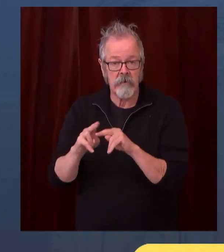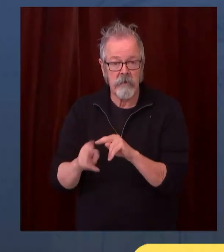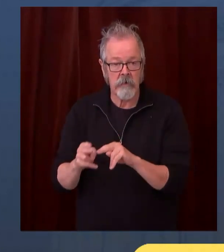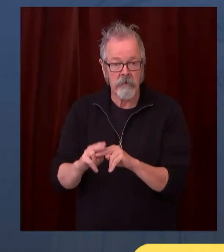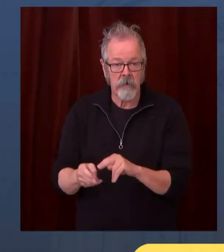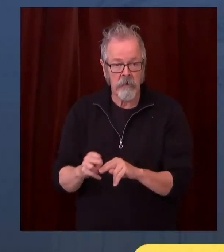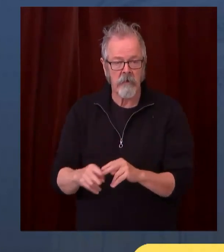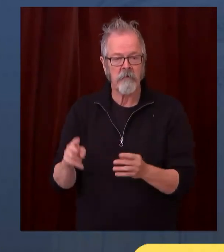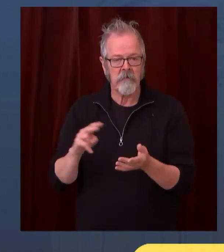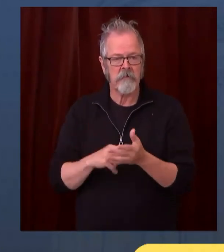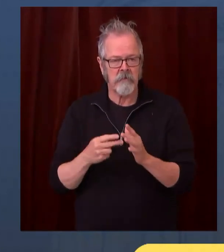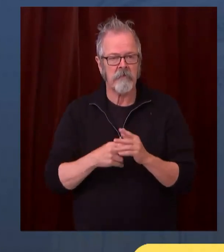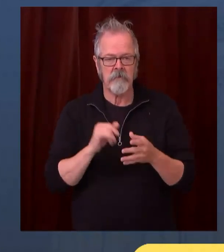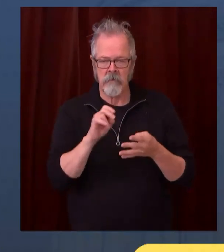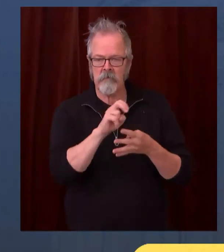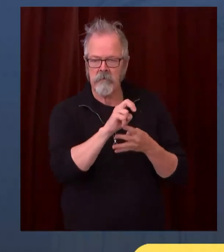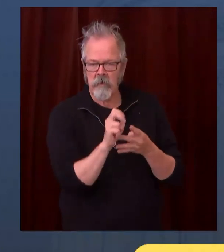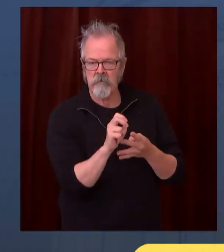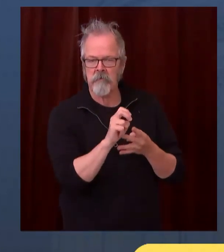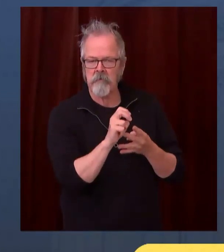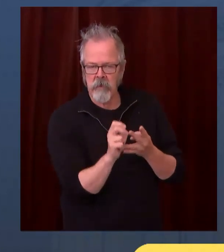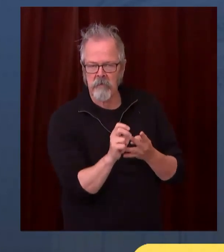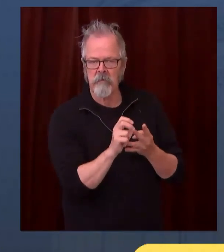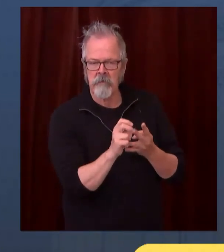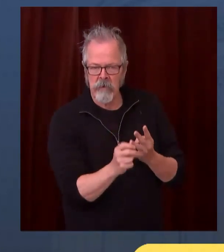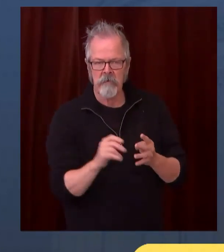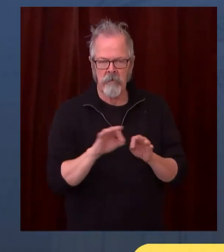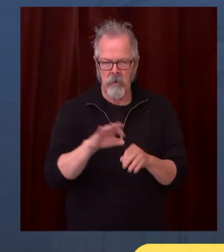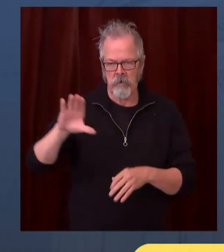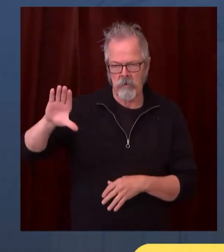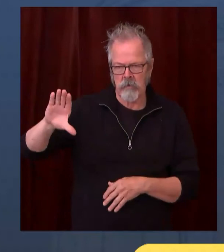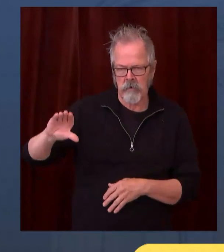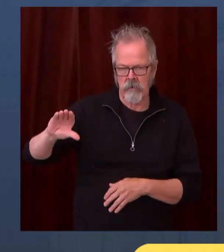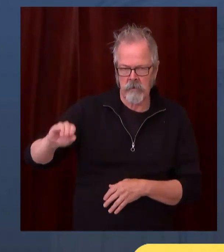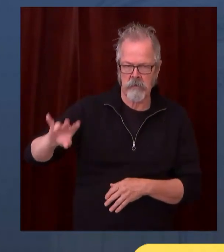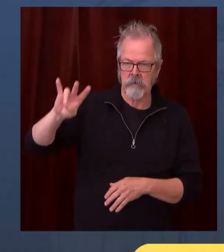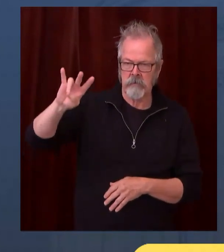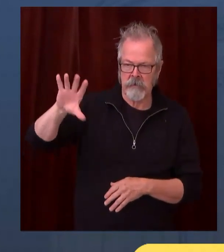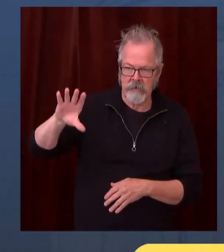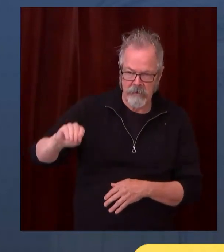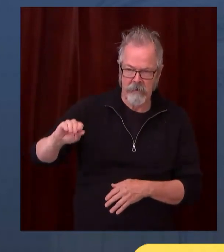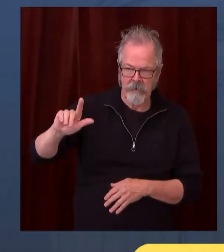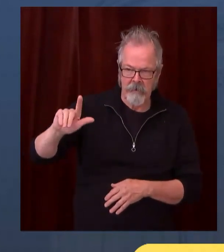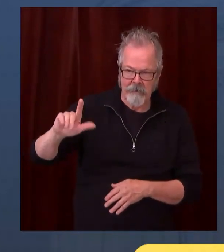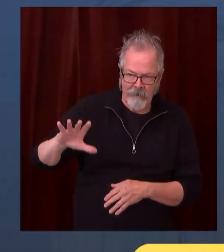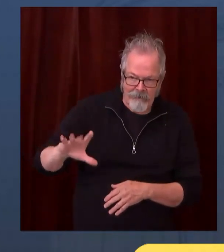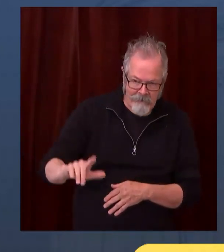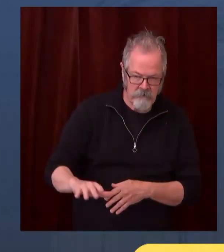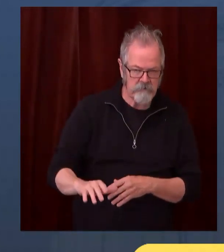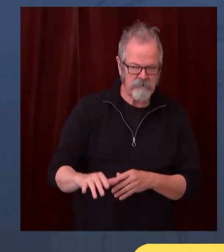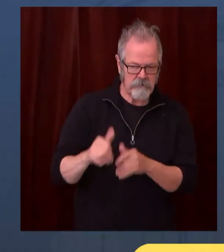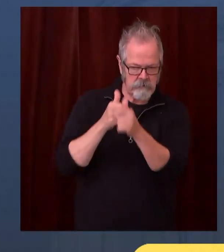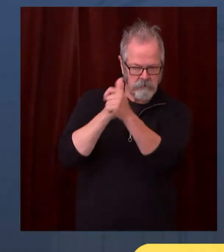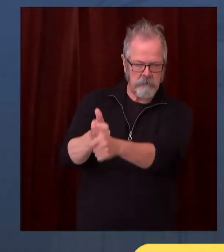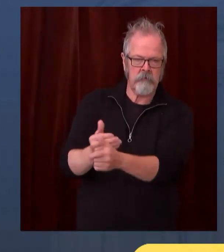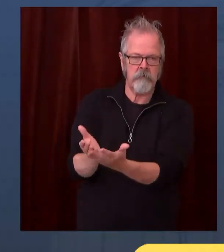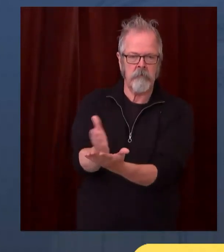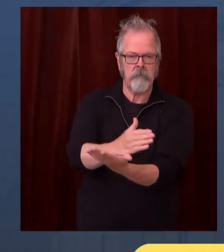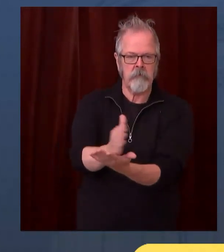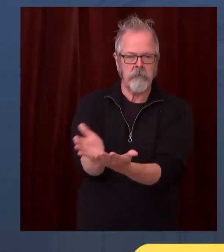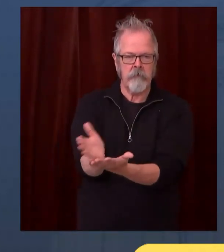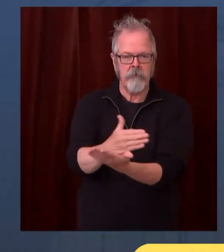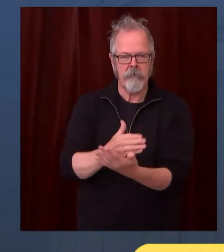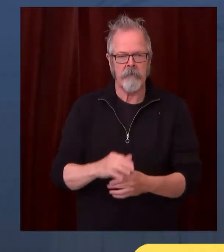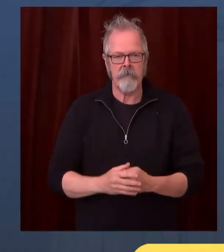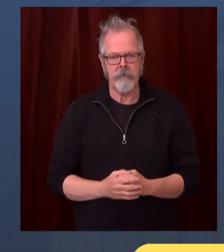Thank you. That information just made me realize that I'm not sure that anyone's going to understand how this process really starts. Can you